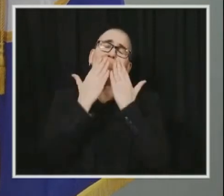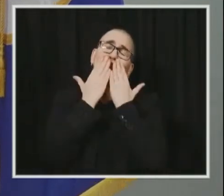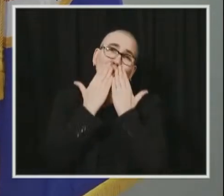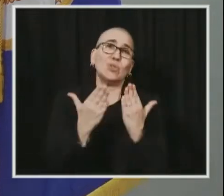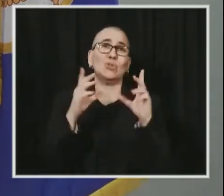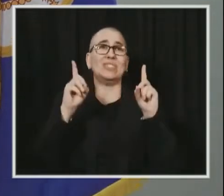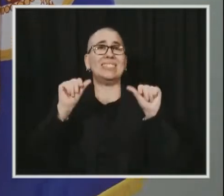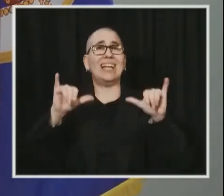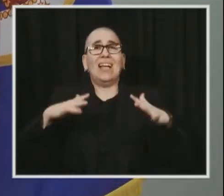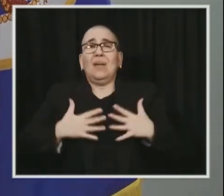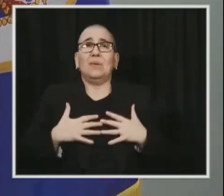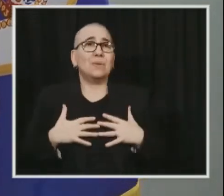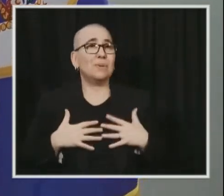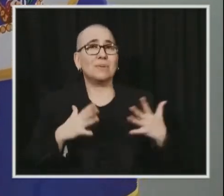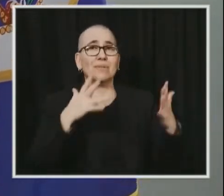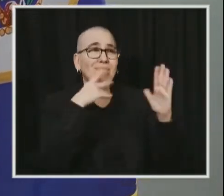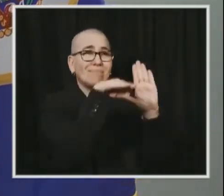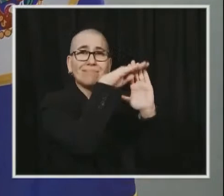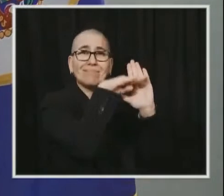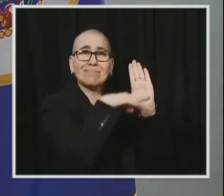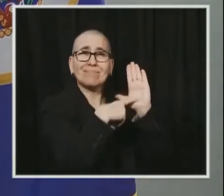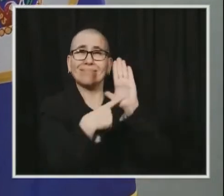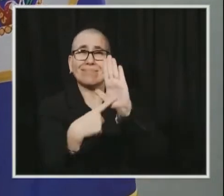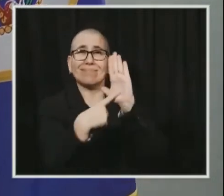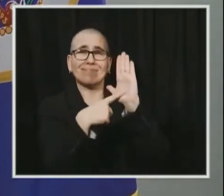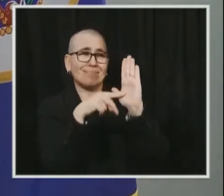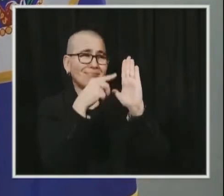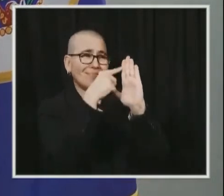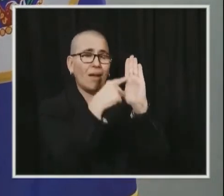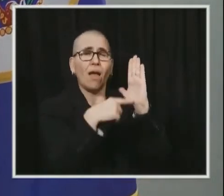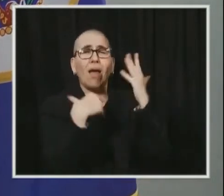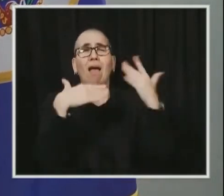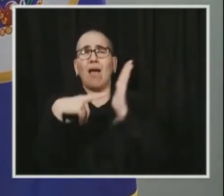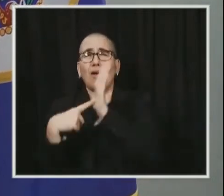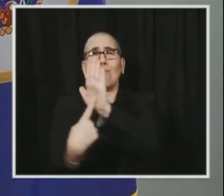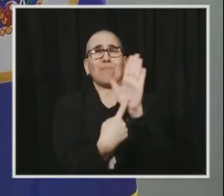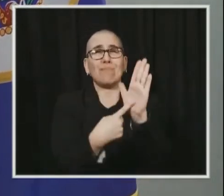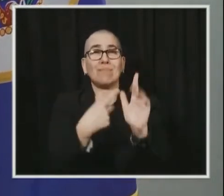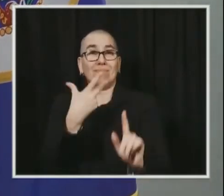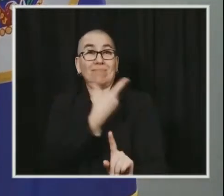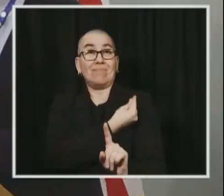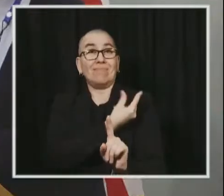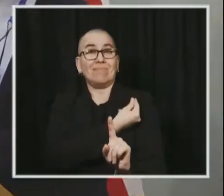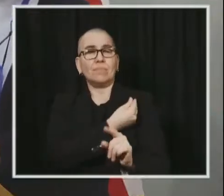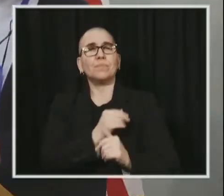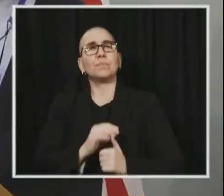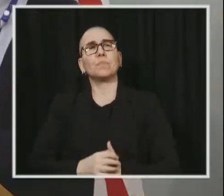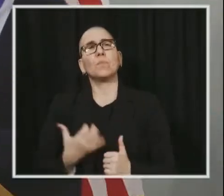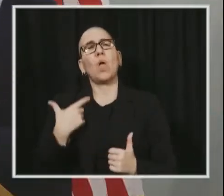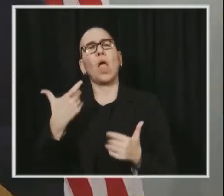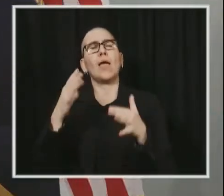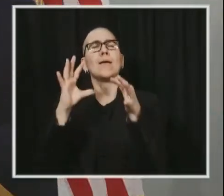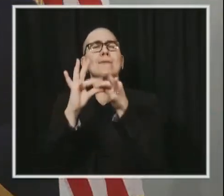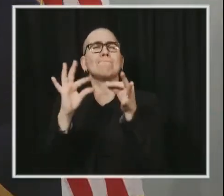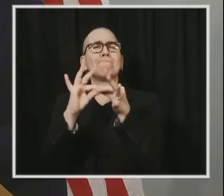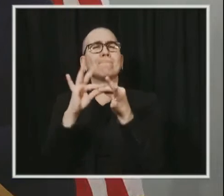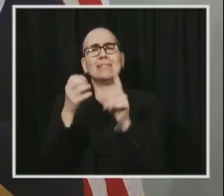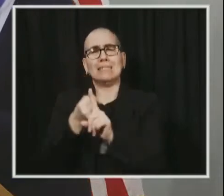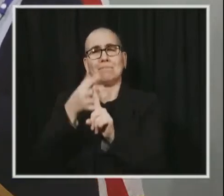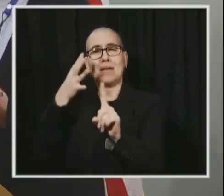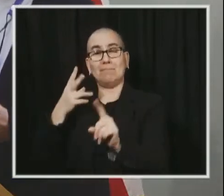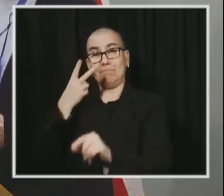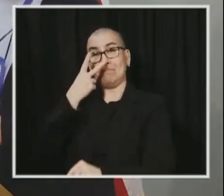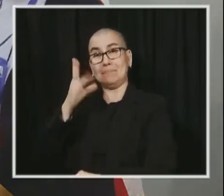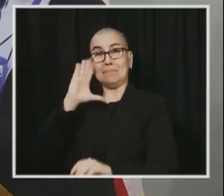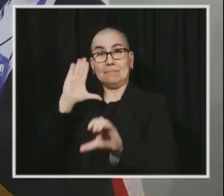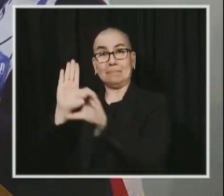how all of us can look forward to getting the vaccine. I'm going to spend just a couple more minutes giving you a little bit more detail about